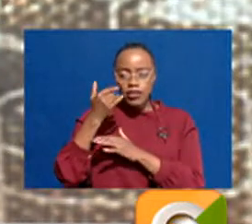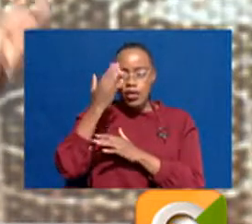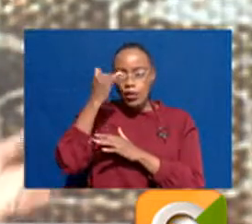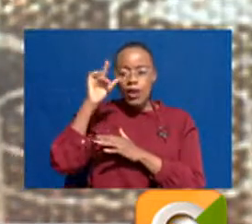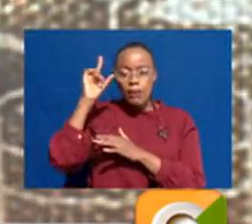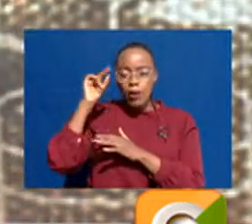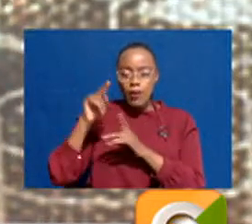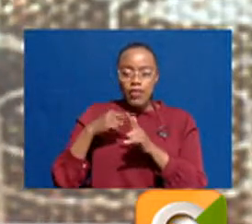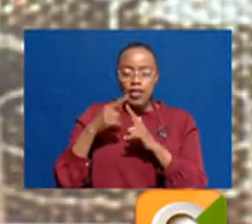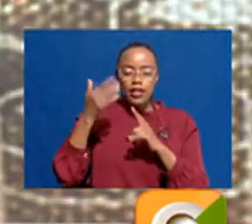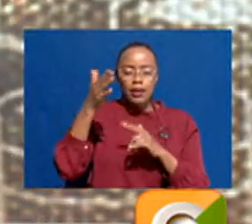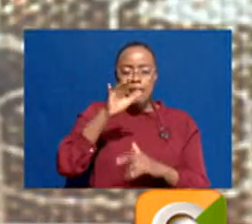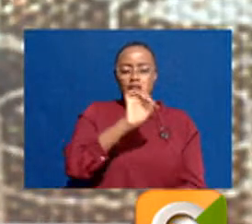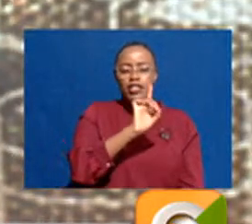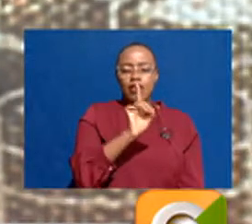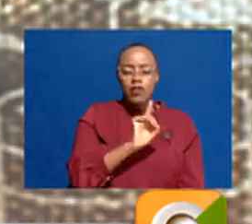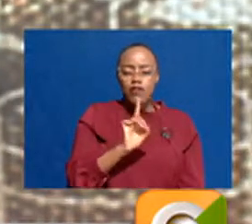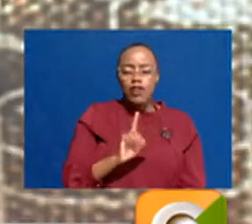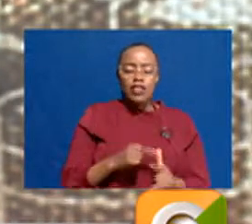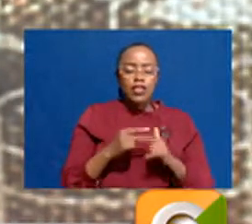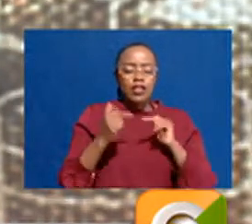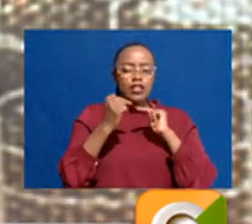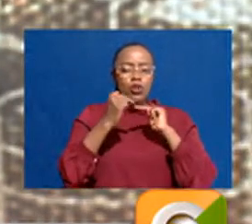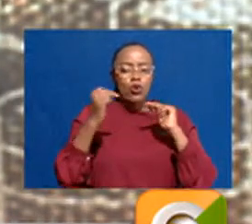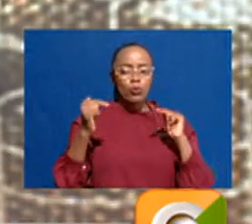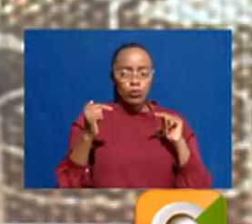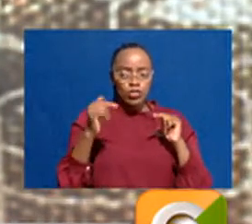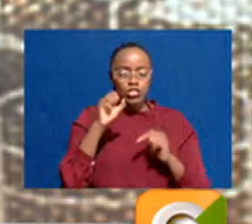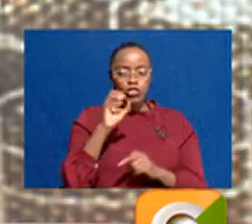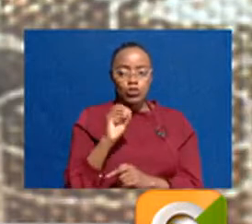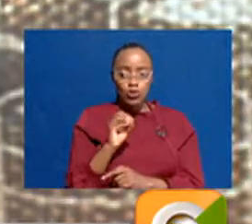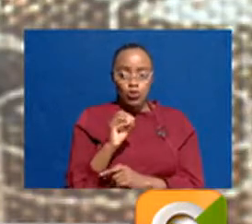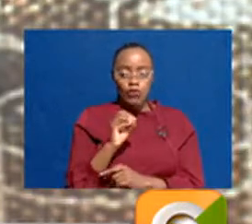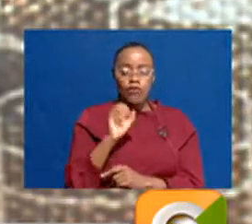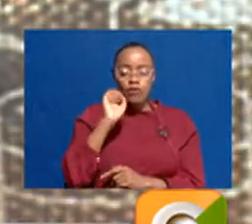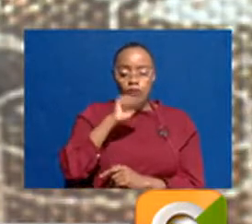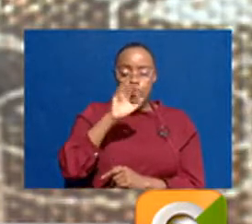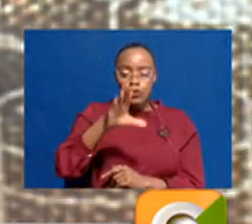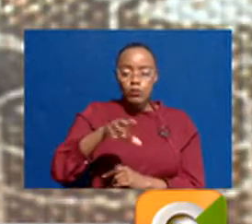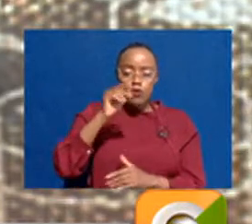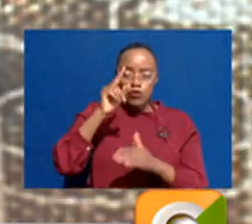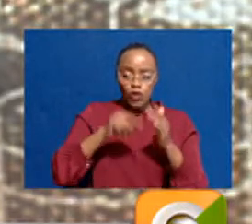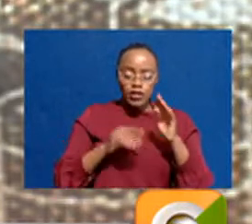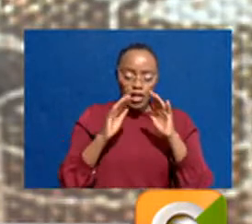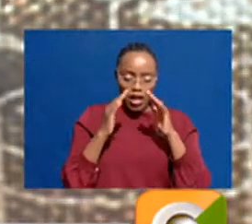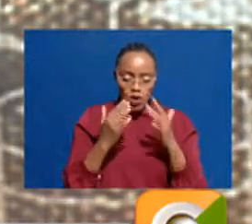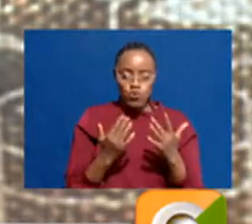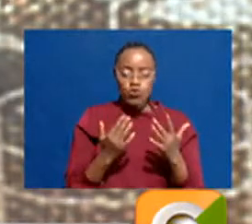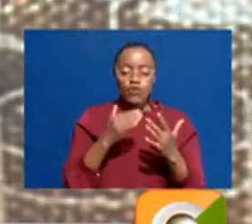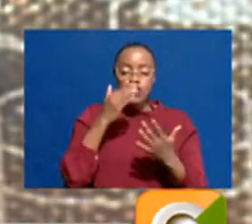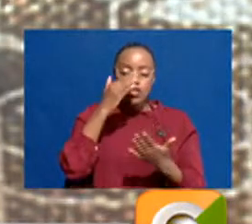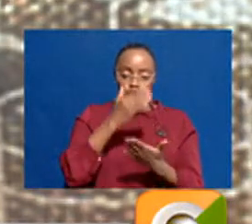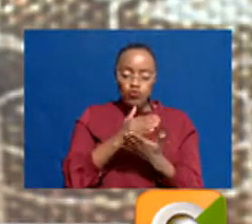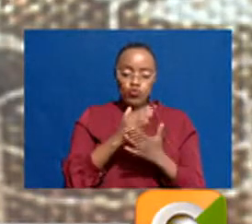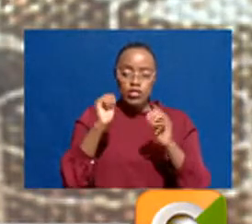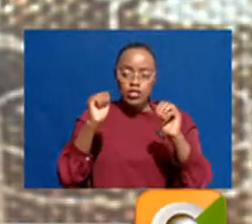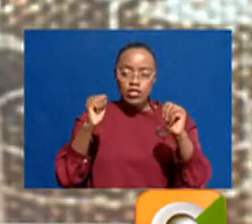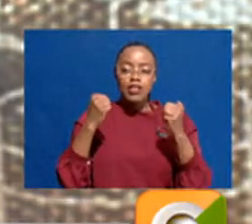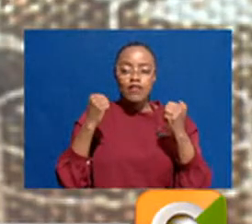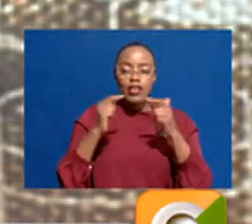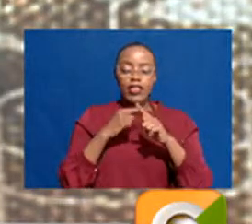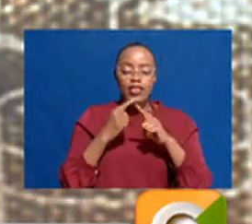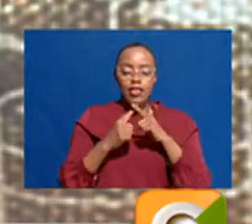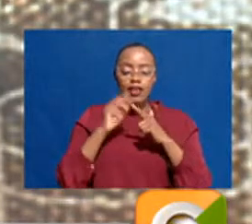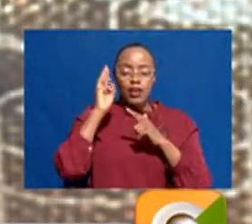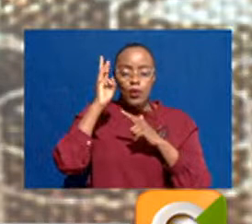Mombasa coming to Nairobi and vice versa. So you might then find that in terms of the actual saving, it is going to